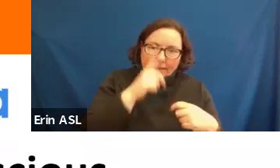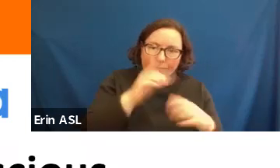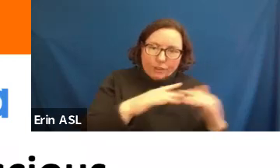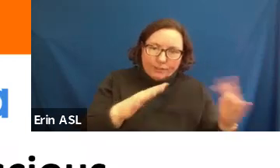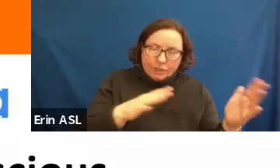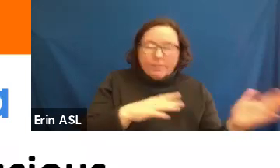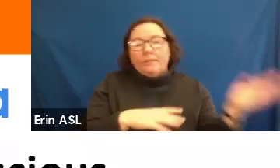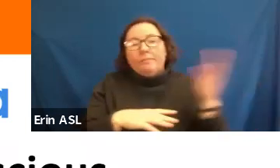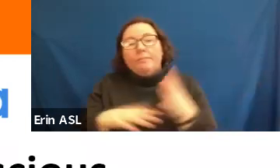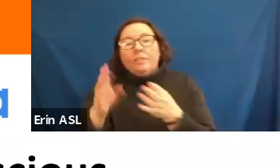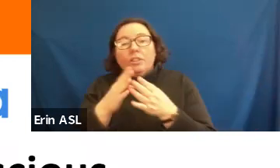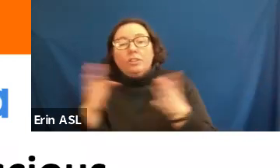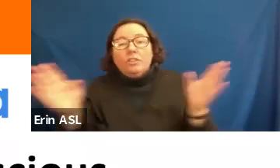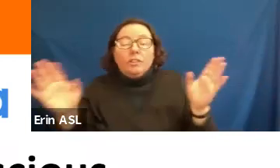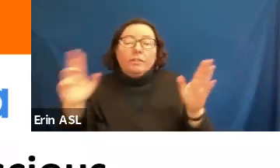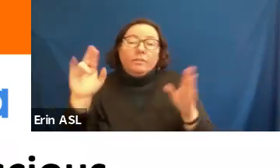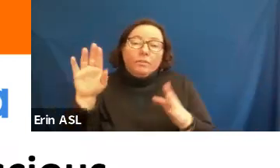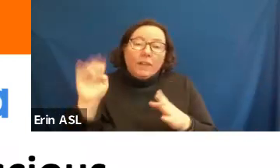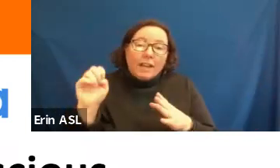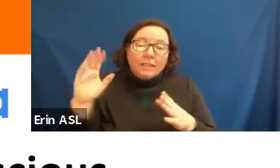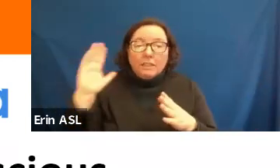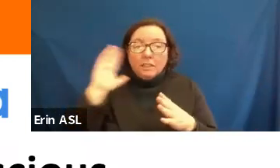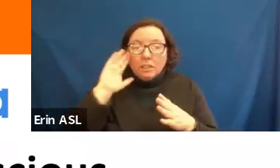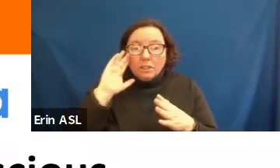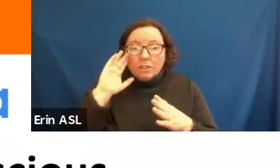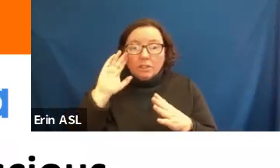Generalized race conscious